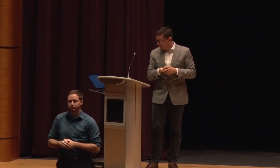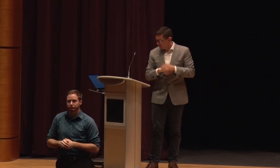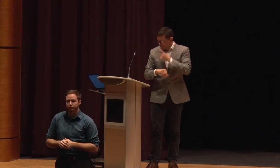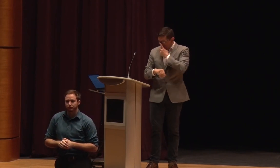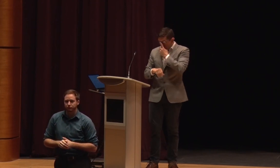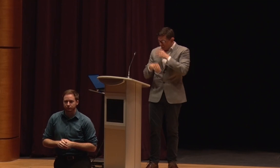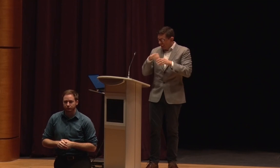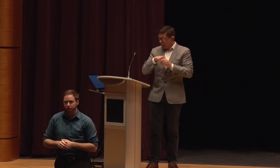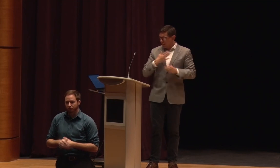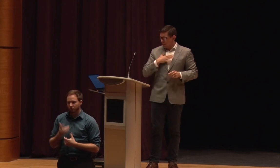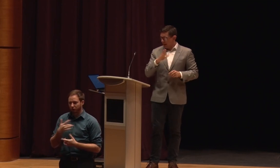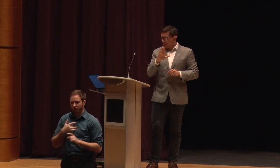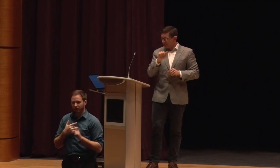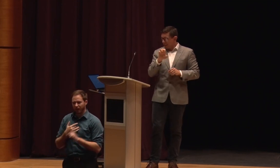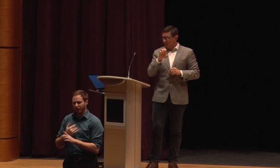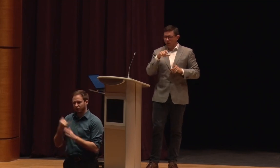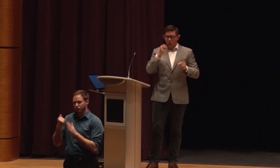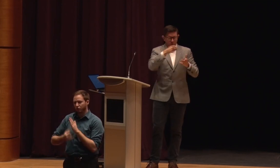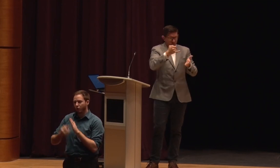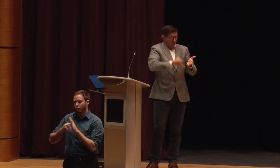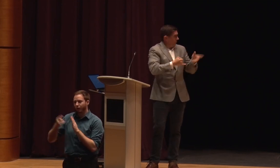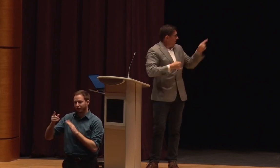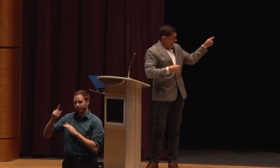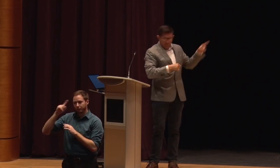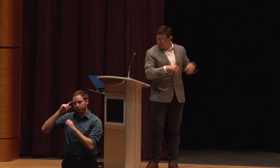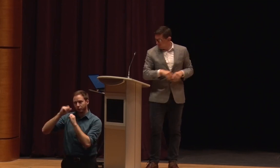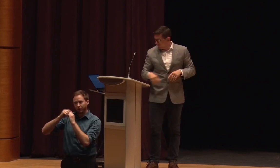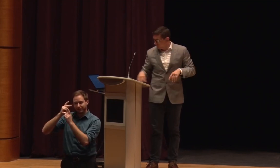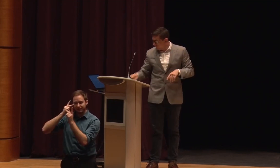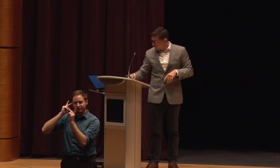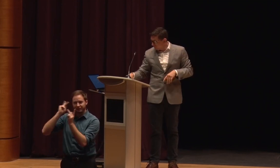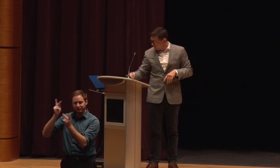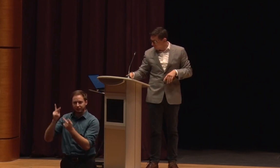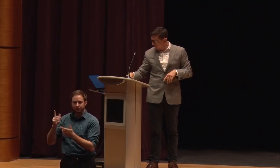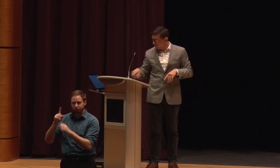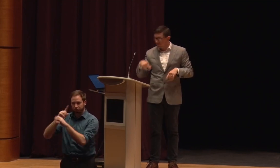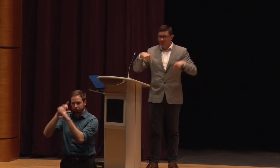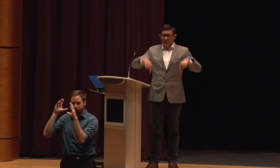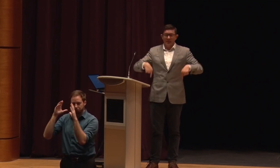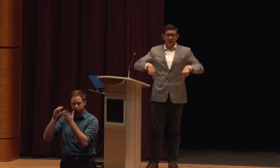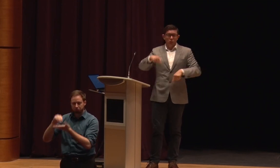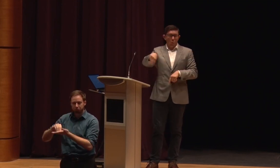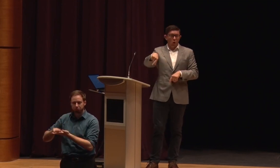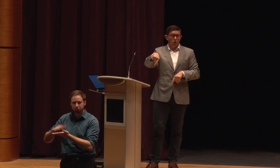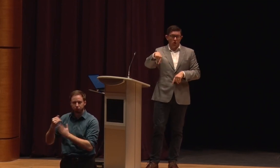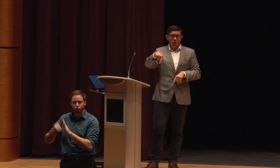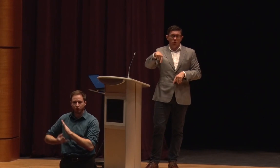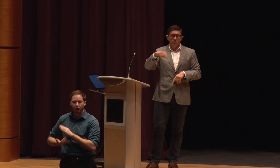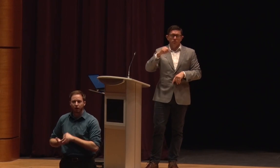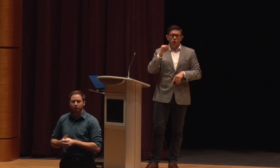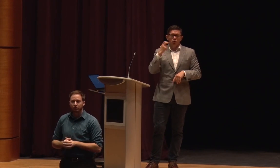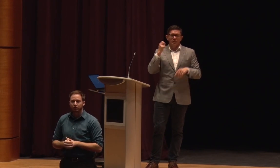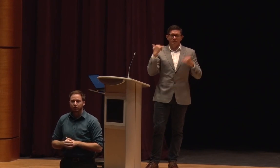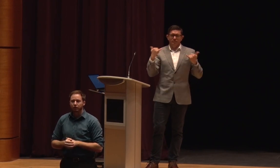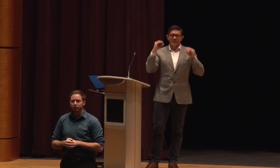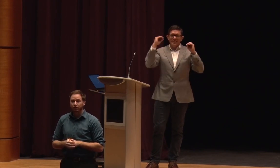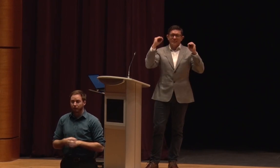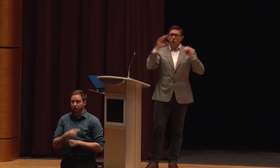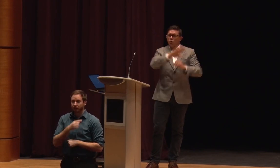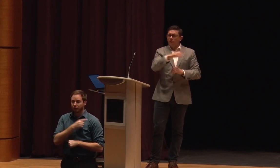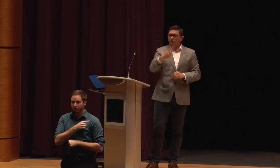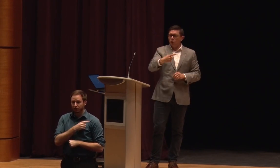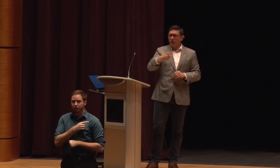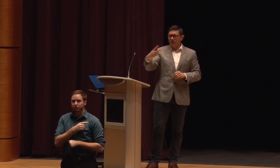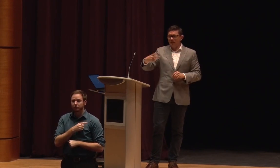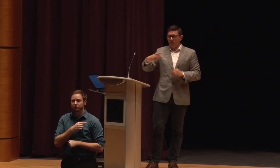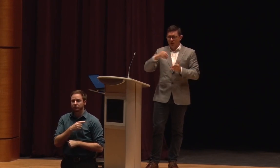And she asks them just to draw what they see in their brain. Now, this quarter,